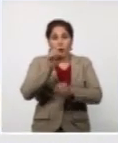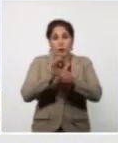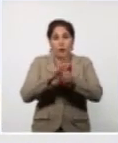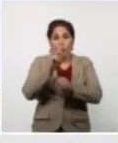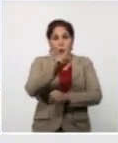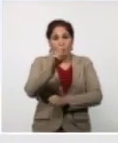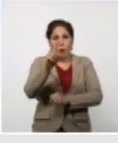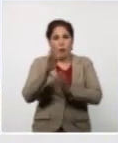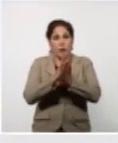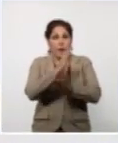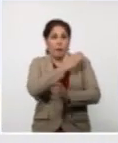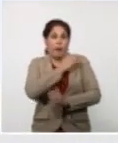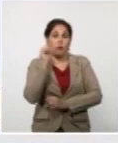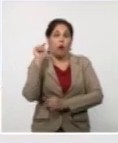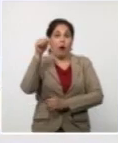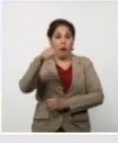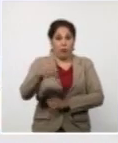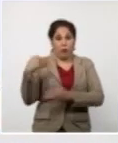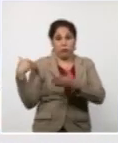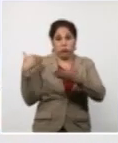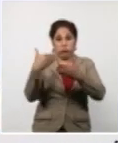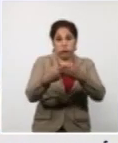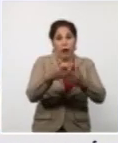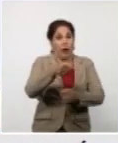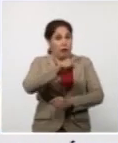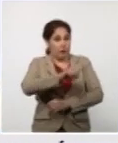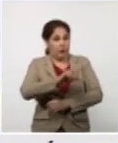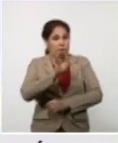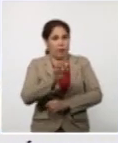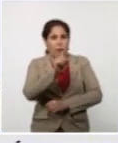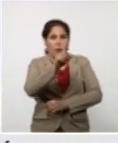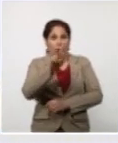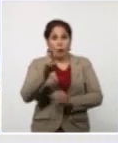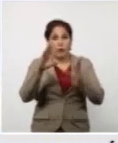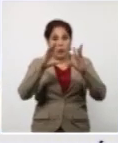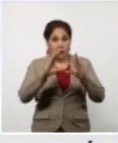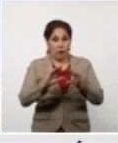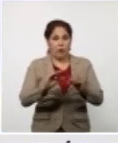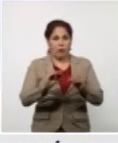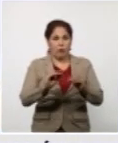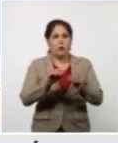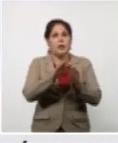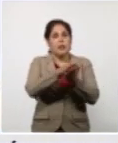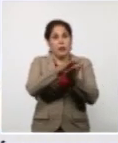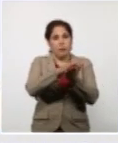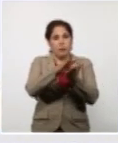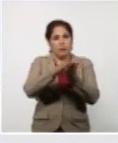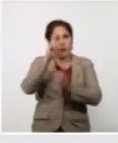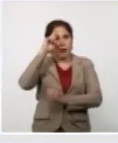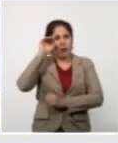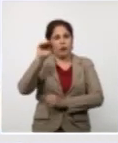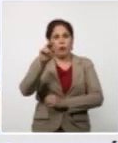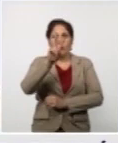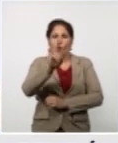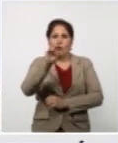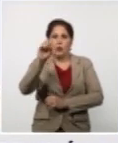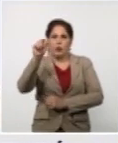Of the 2,133 patients diagnosed in Cuba with the disease since March 11 until yesterday,